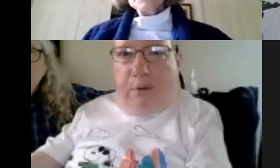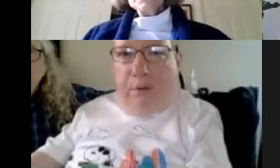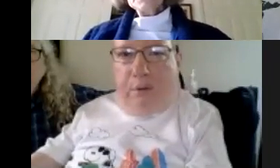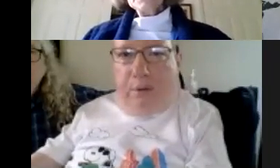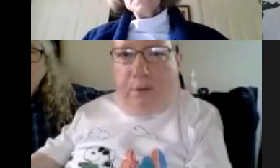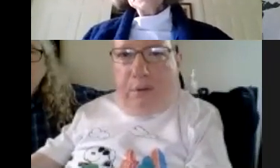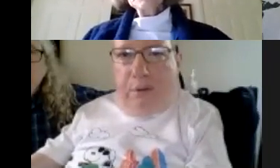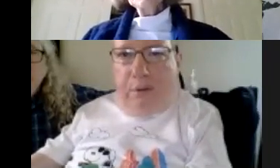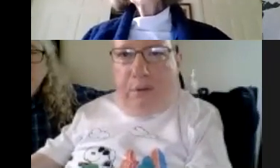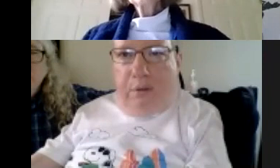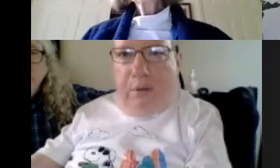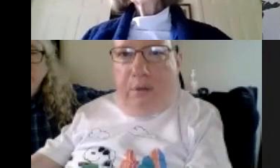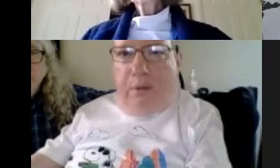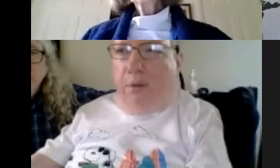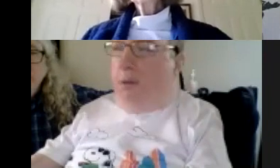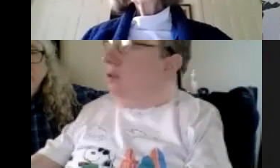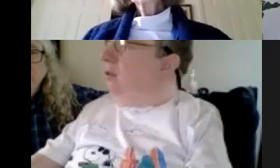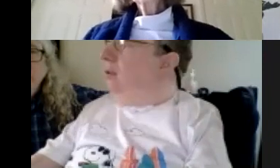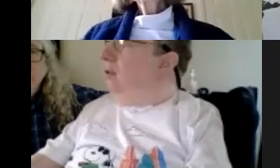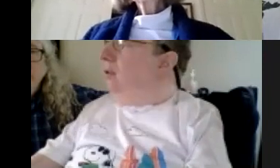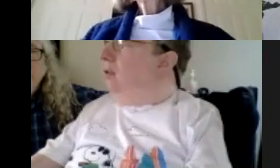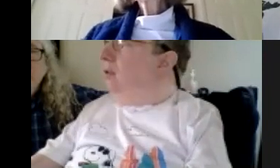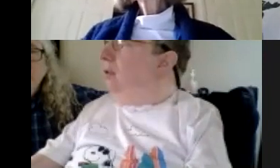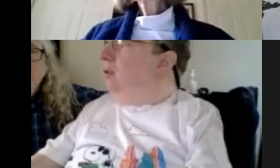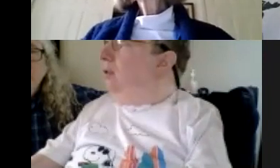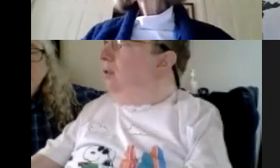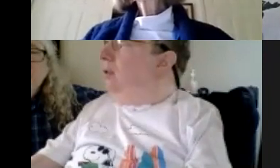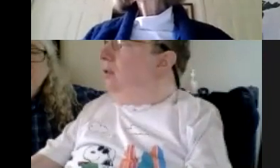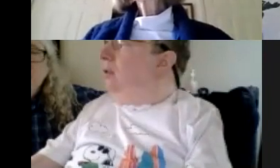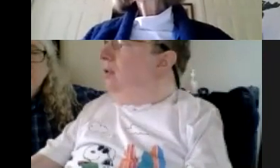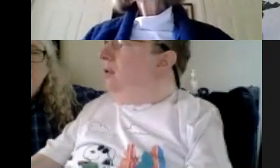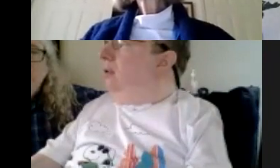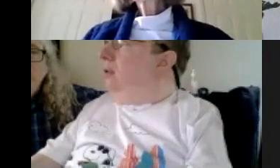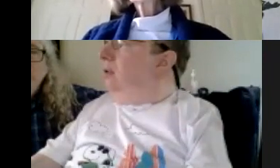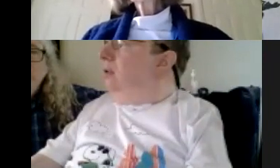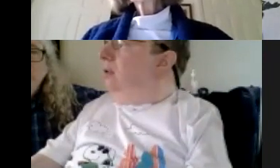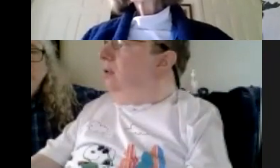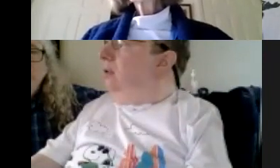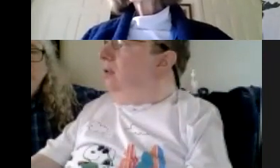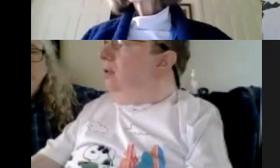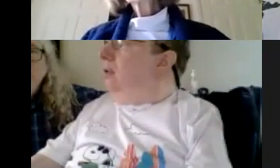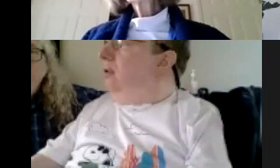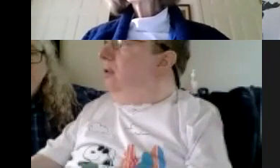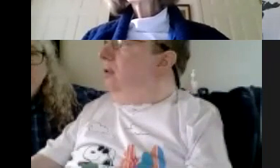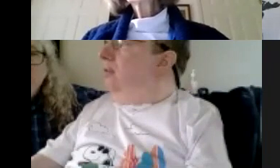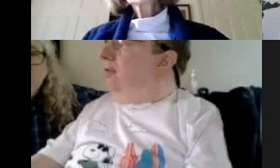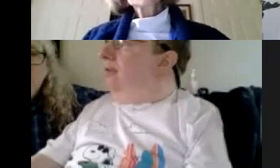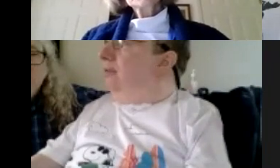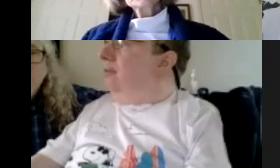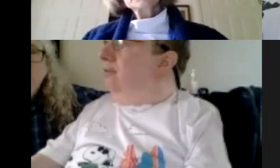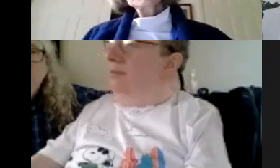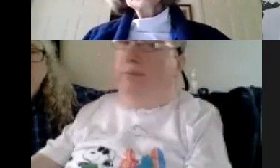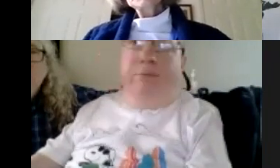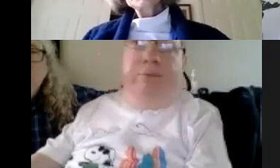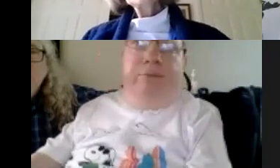Someone in the chat did mention, Becky, this is from Stephen Leibsenberger. He says, oh, make sure to